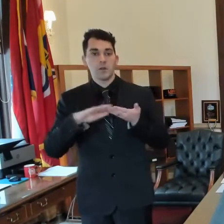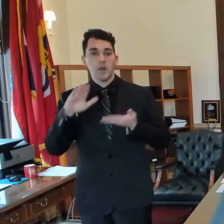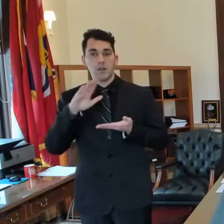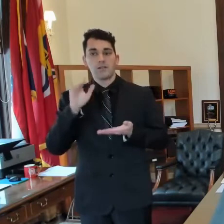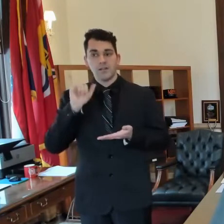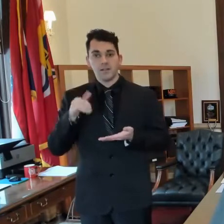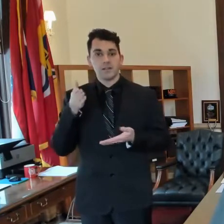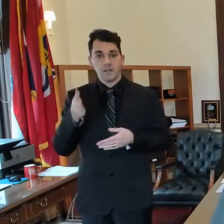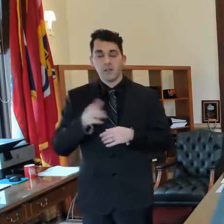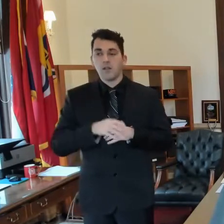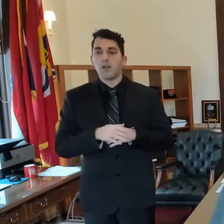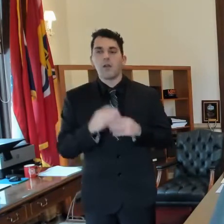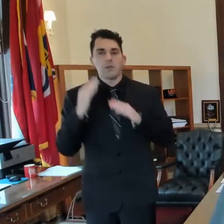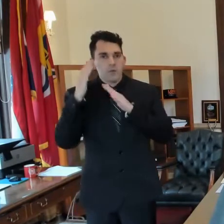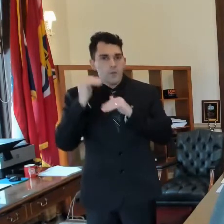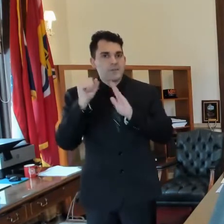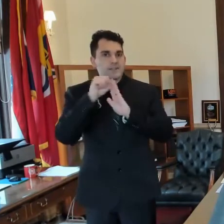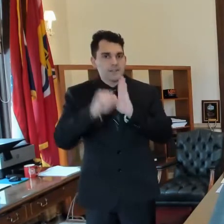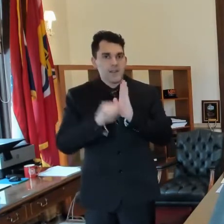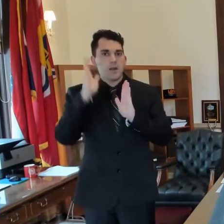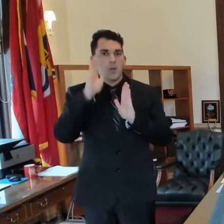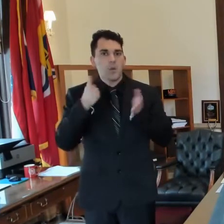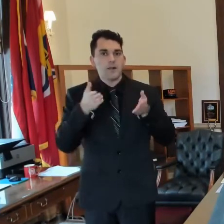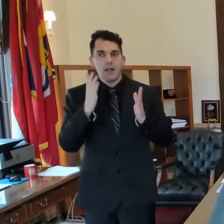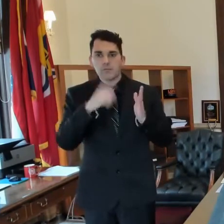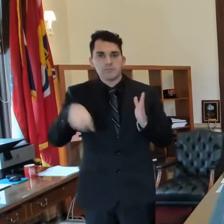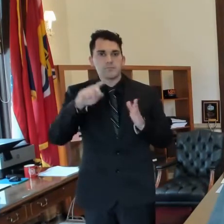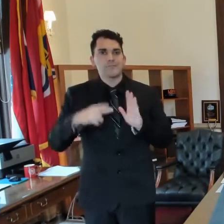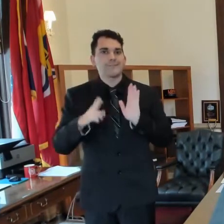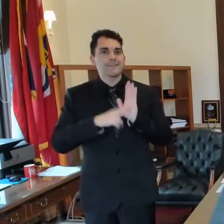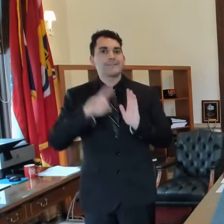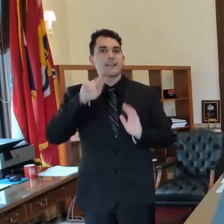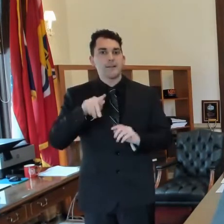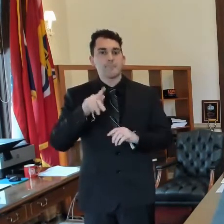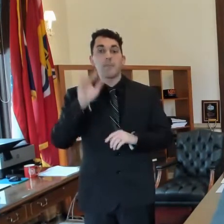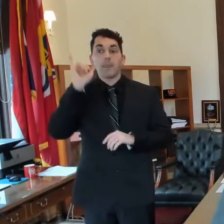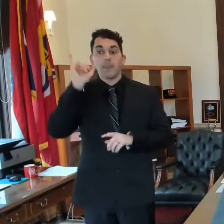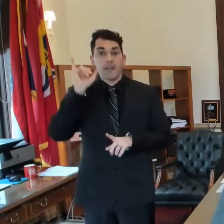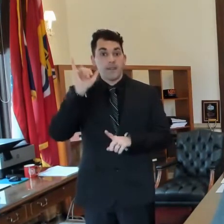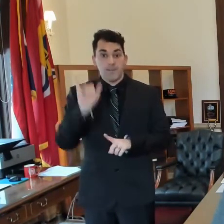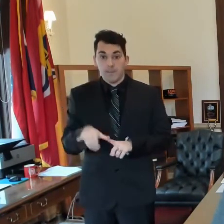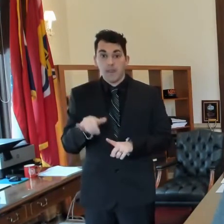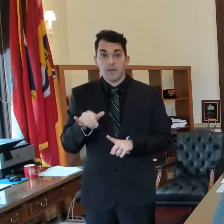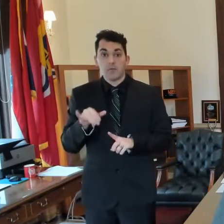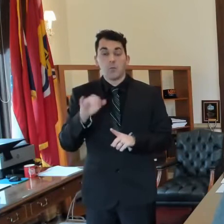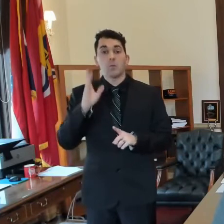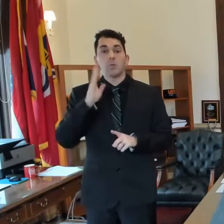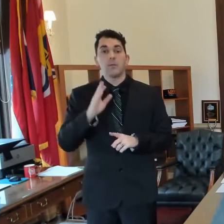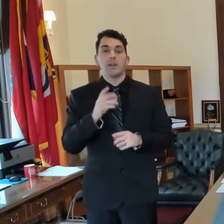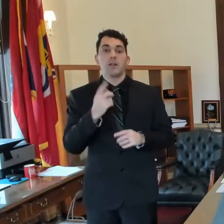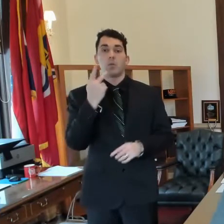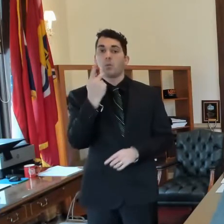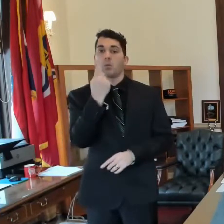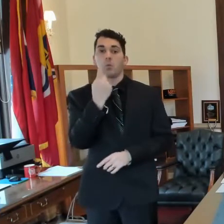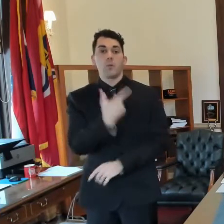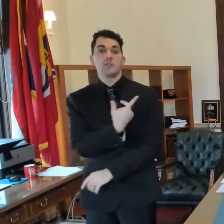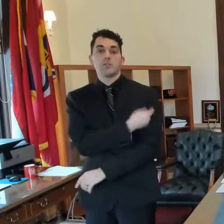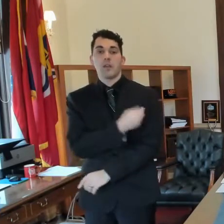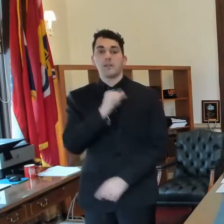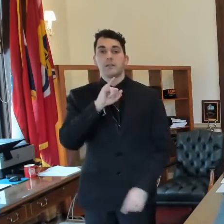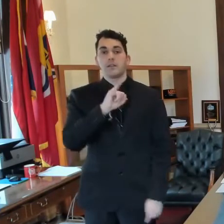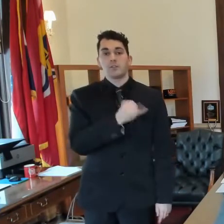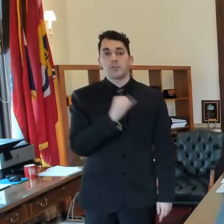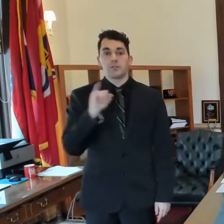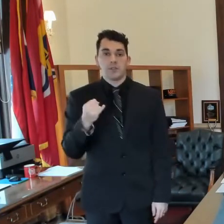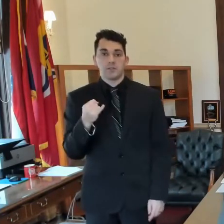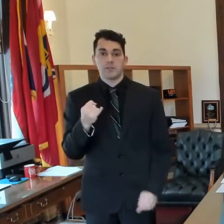will give you the ability to sign up for that. That'll be the one-shot Johnson & Johnson vaccine. The state always